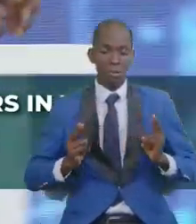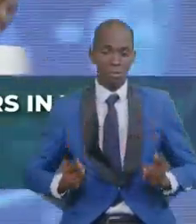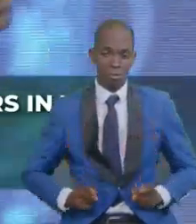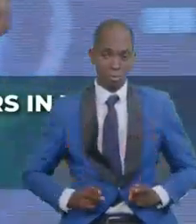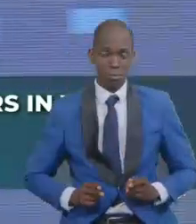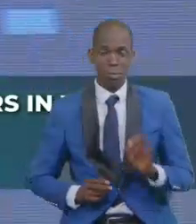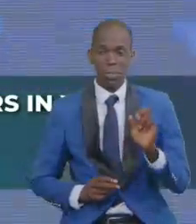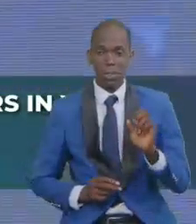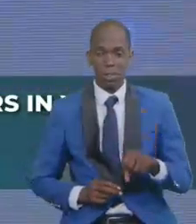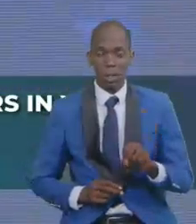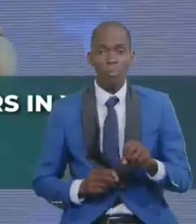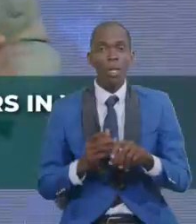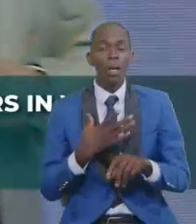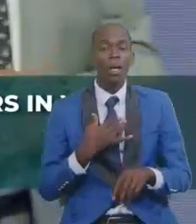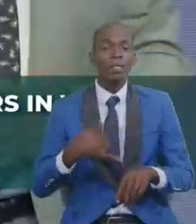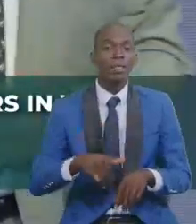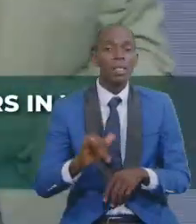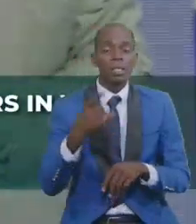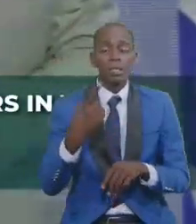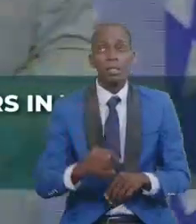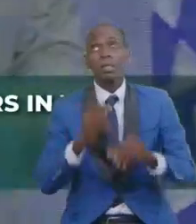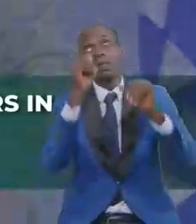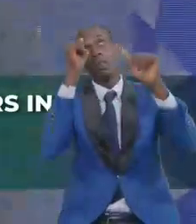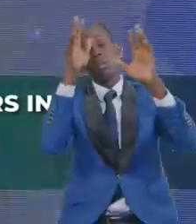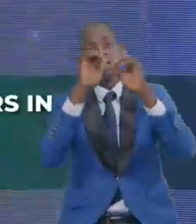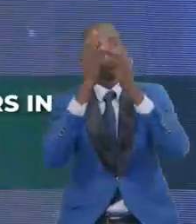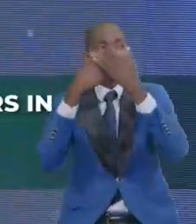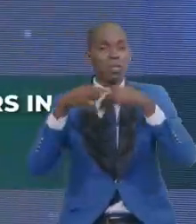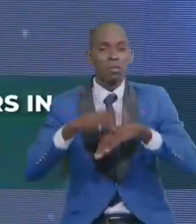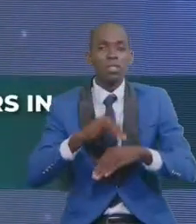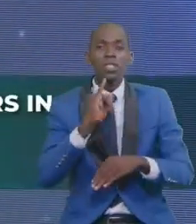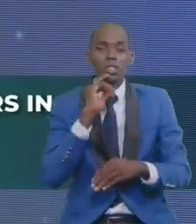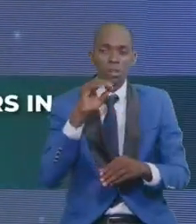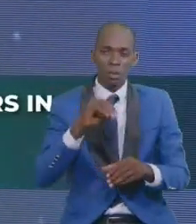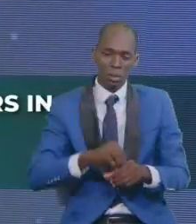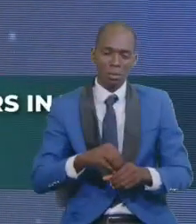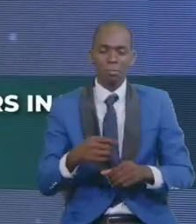And yet the Father in heaven is in me.